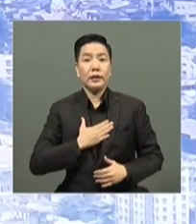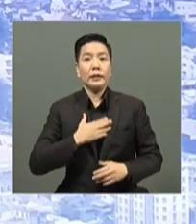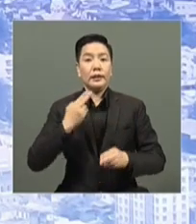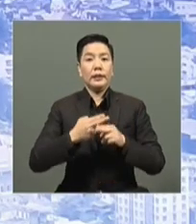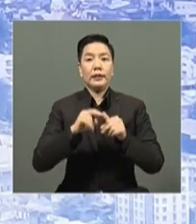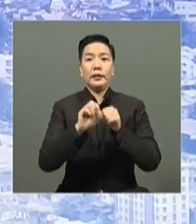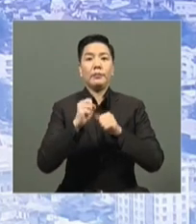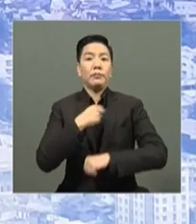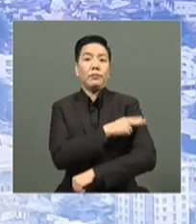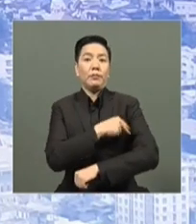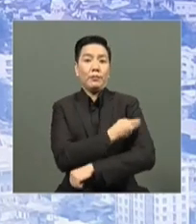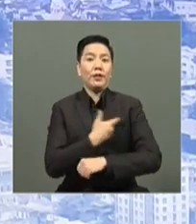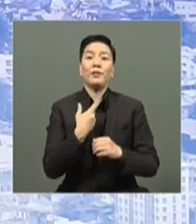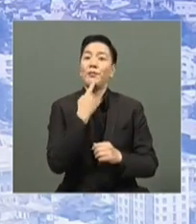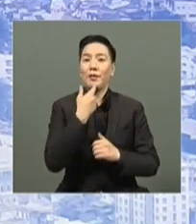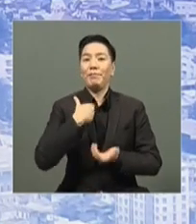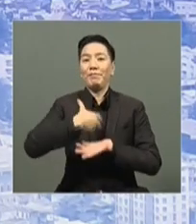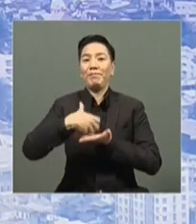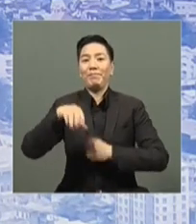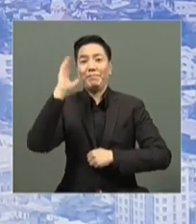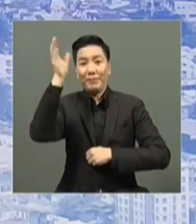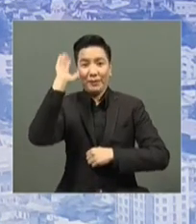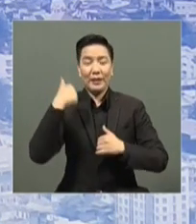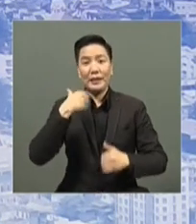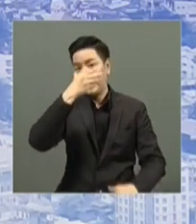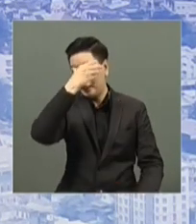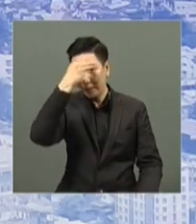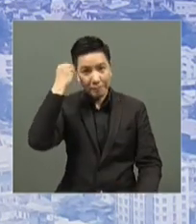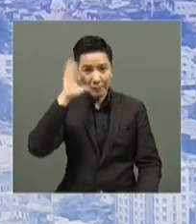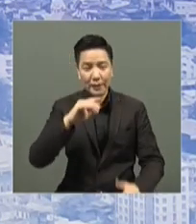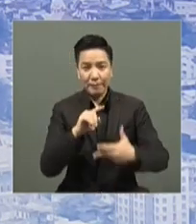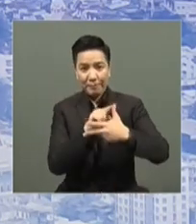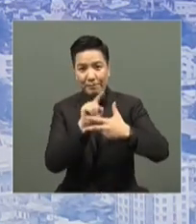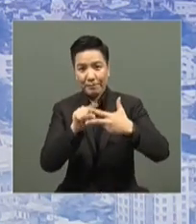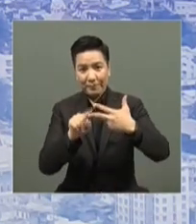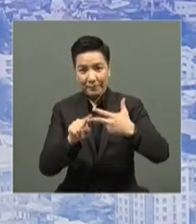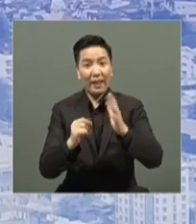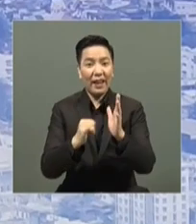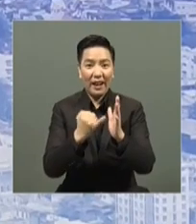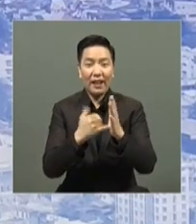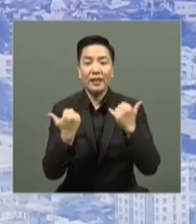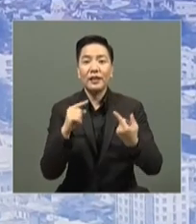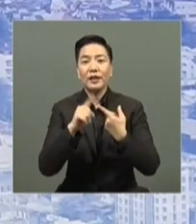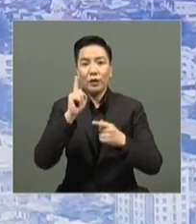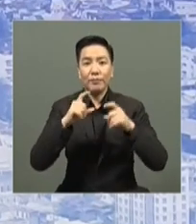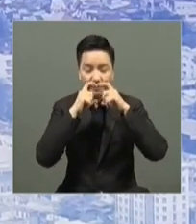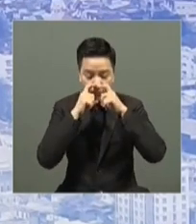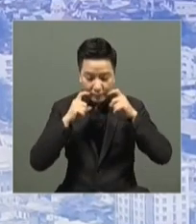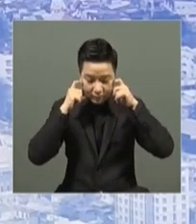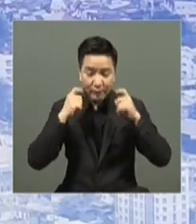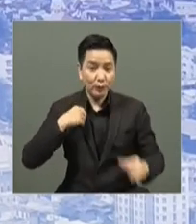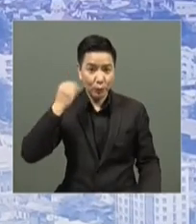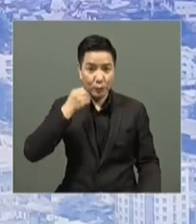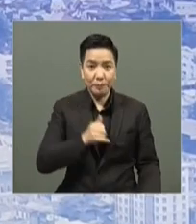lockdowns, including countries like Russia, despite the fact that the country now is considered to be a new hotspot for